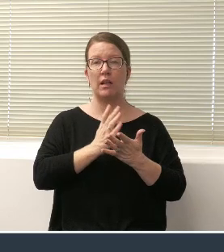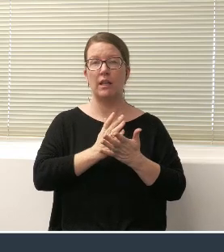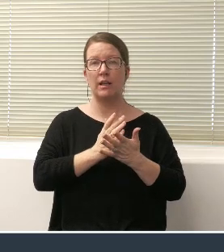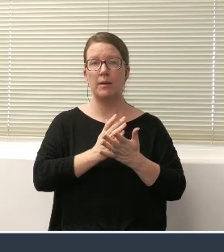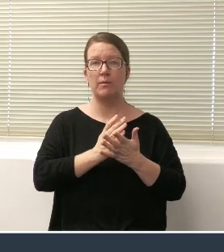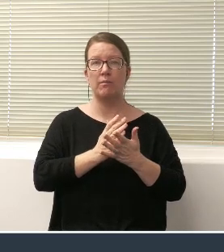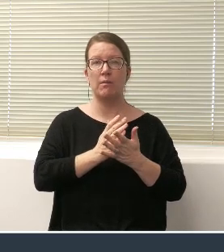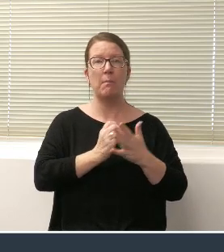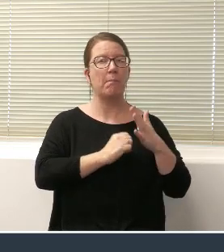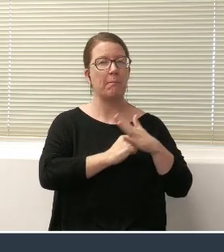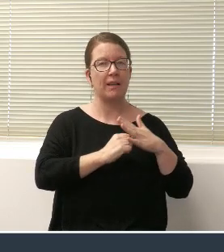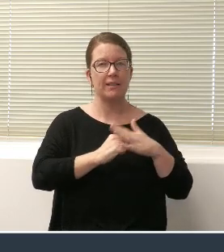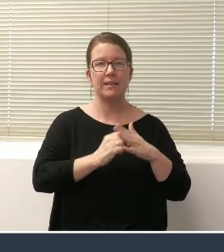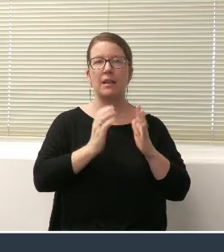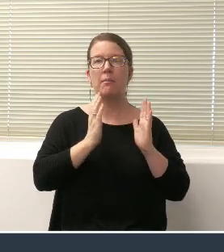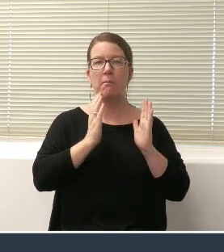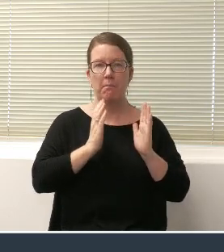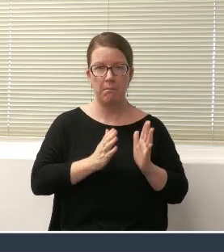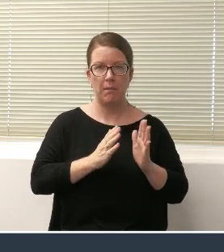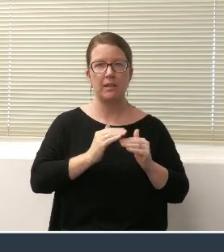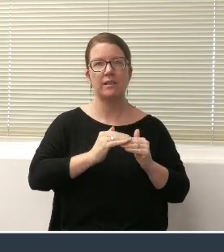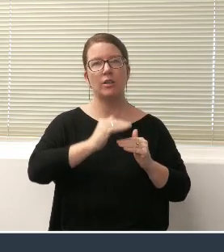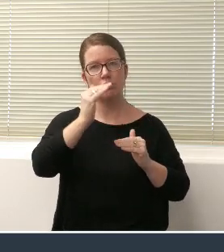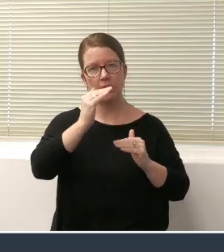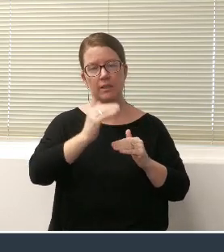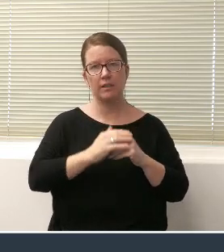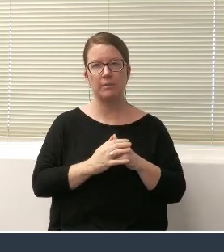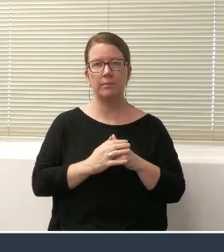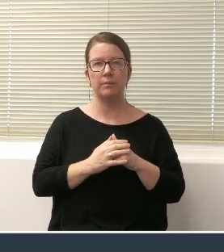a fundamental need where we're putting up the prices?